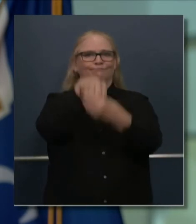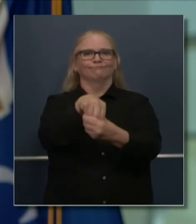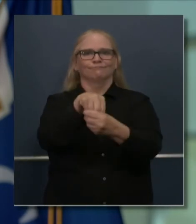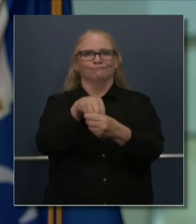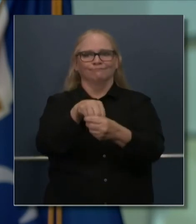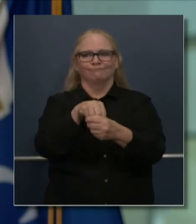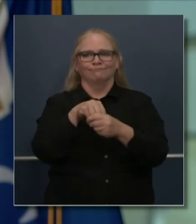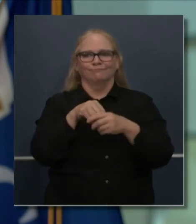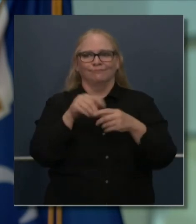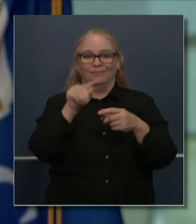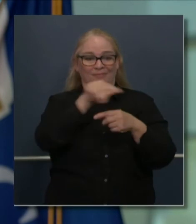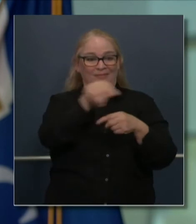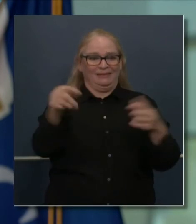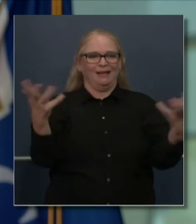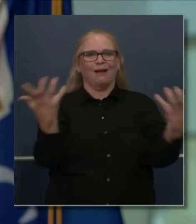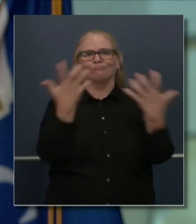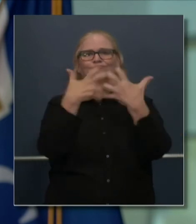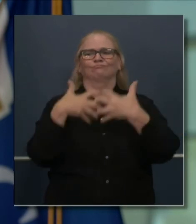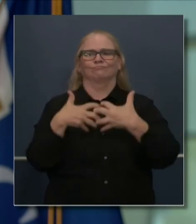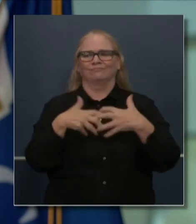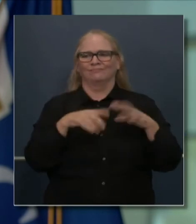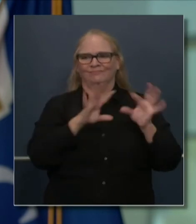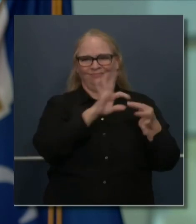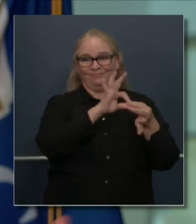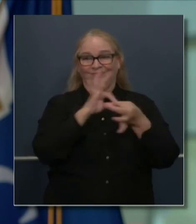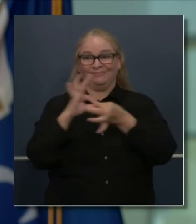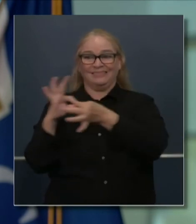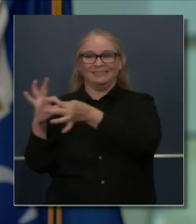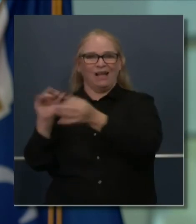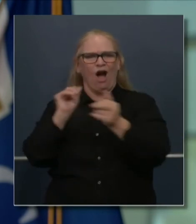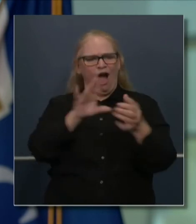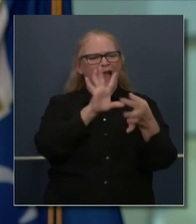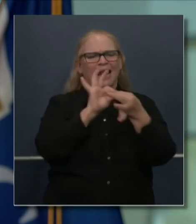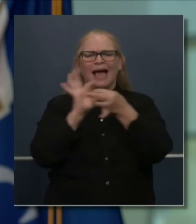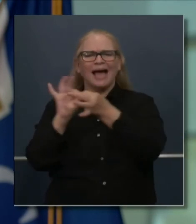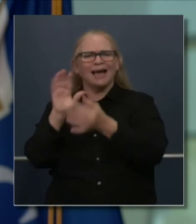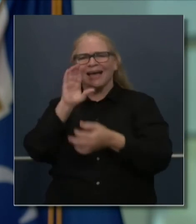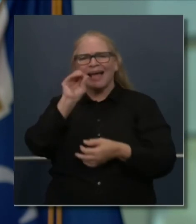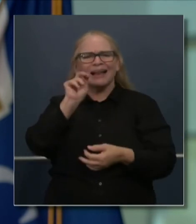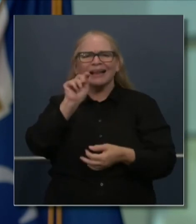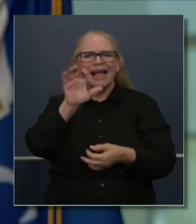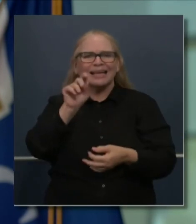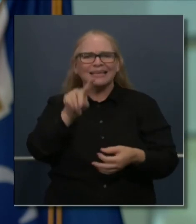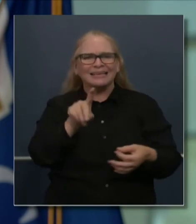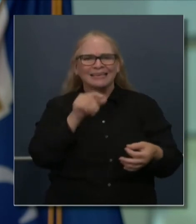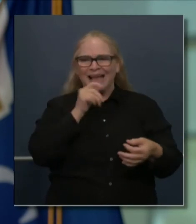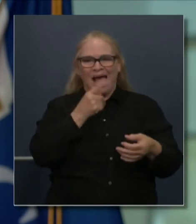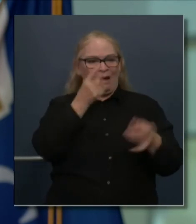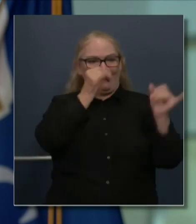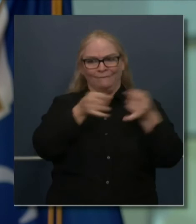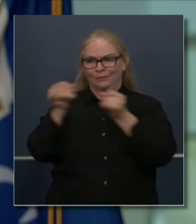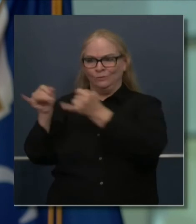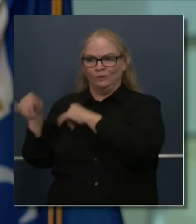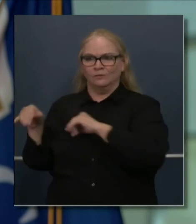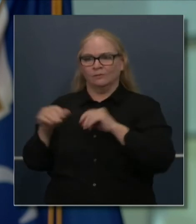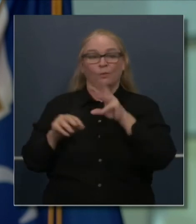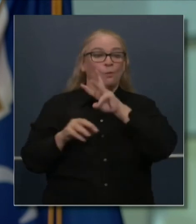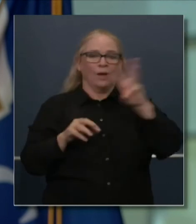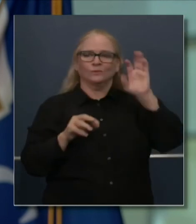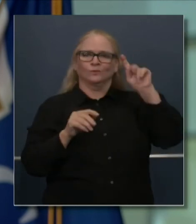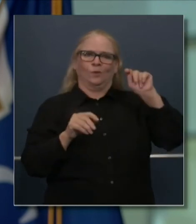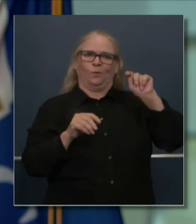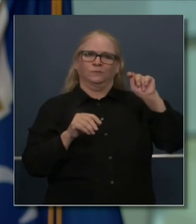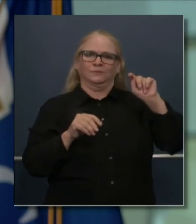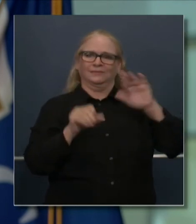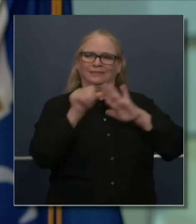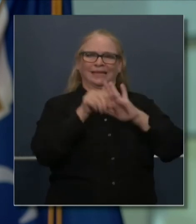is certainly one of those things that can not only connect the broader regional grid in terms of the western states,